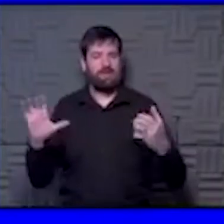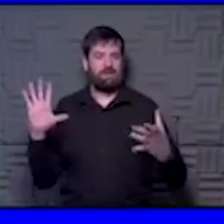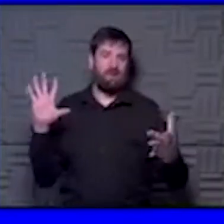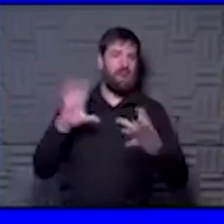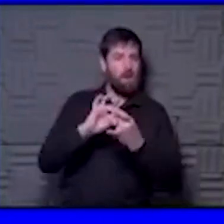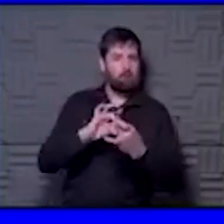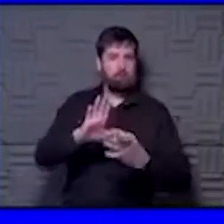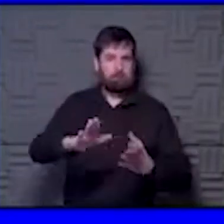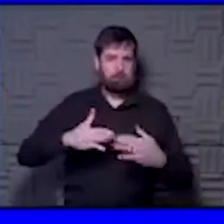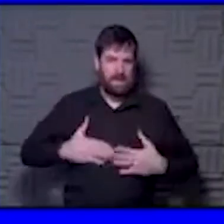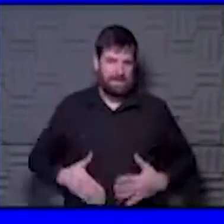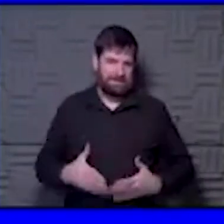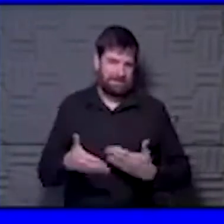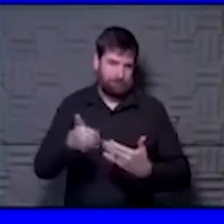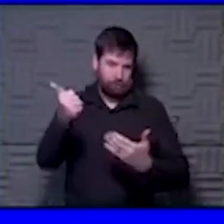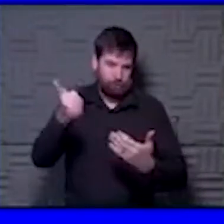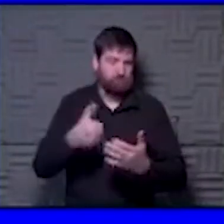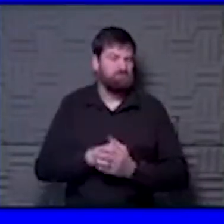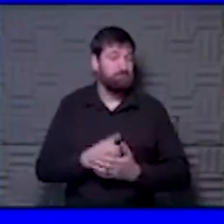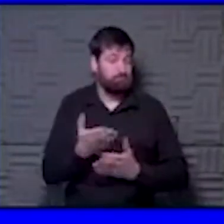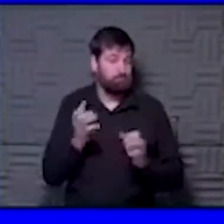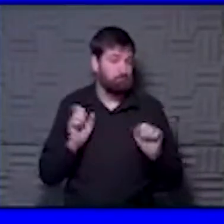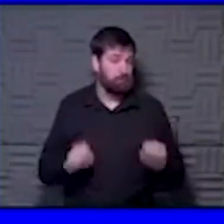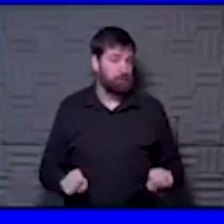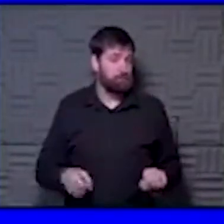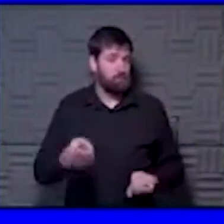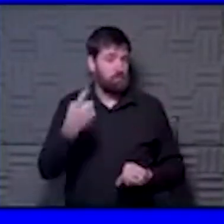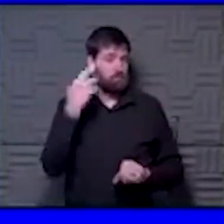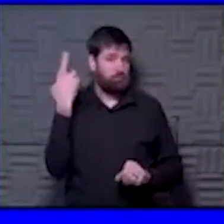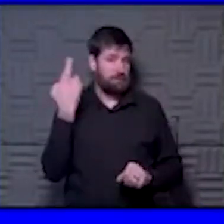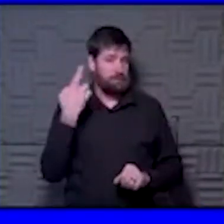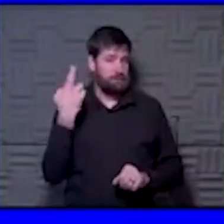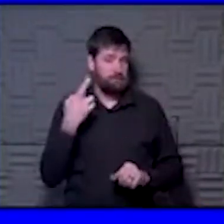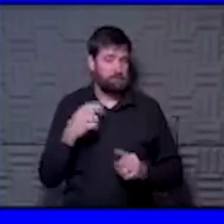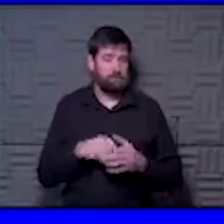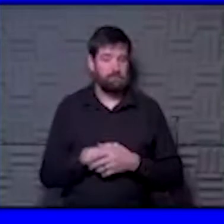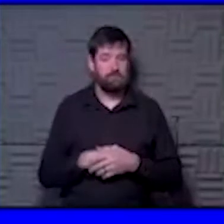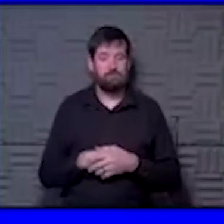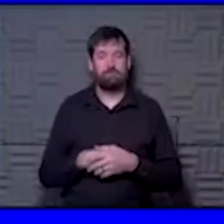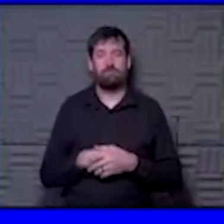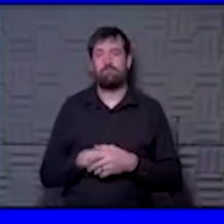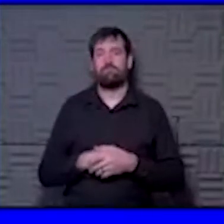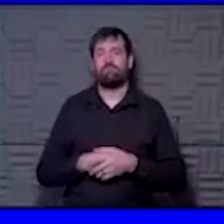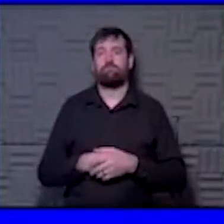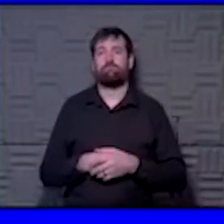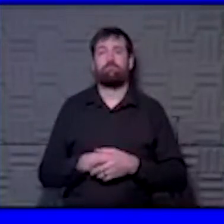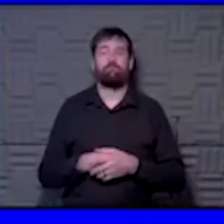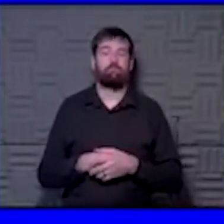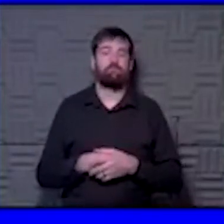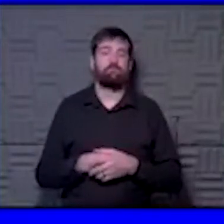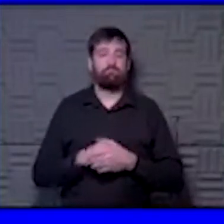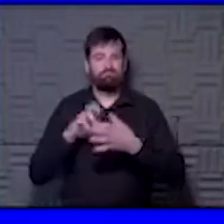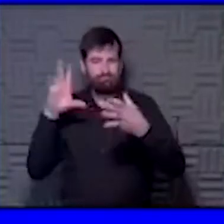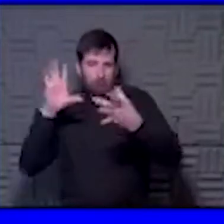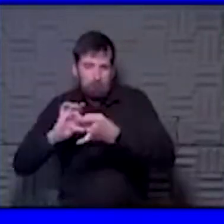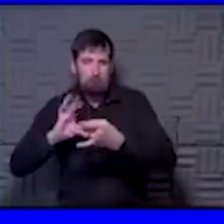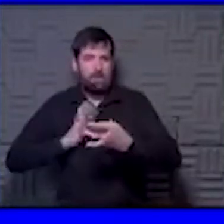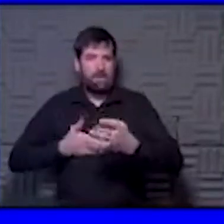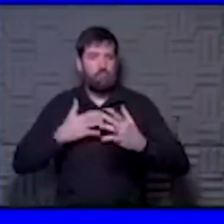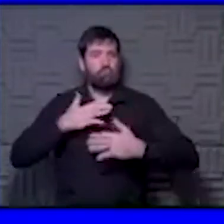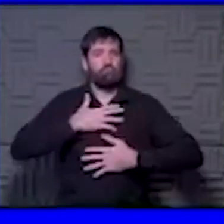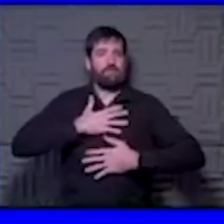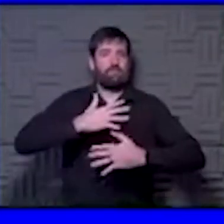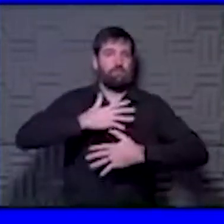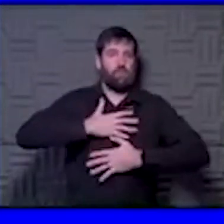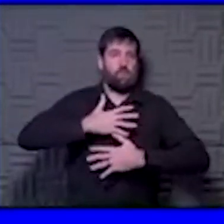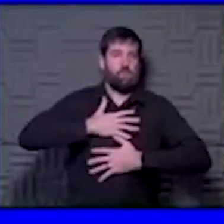to the receptor. And that might be one of the reasons that it can, is its ability to bind to our receptors in our respiratory tract